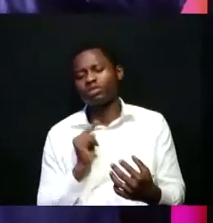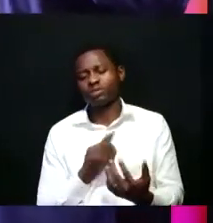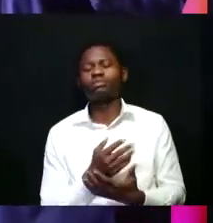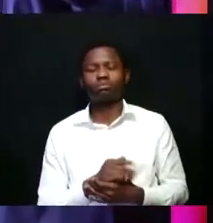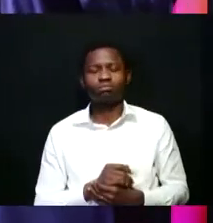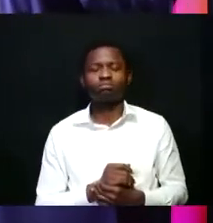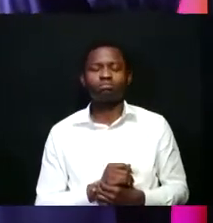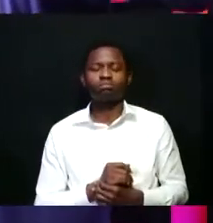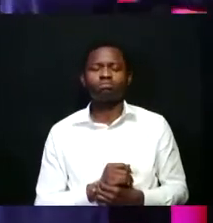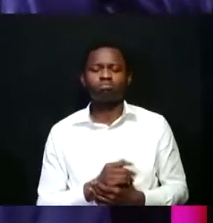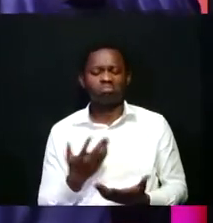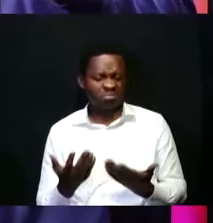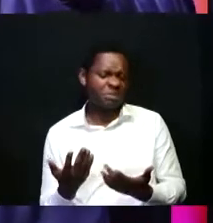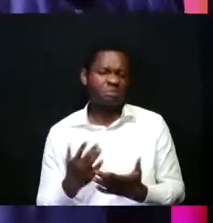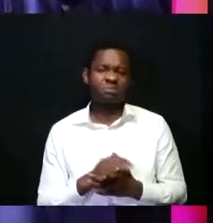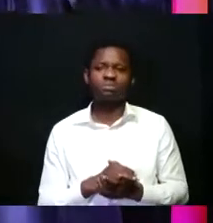circumstances.